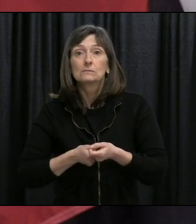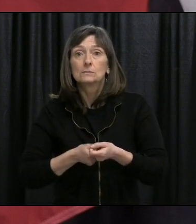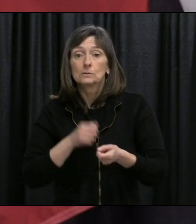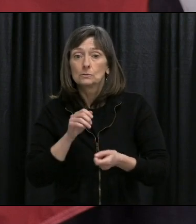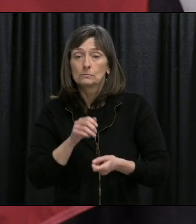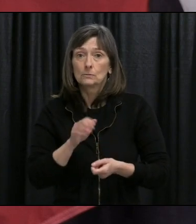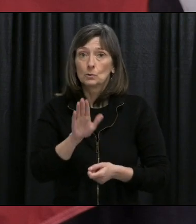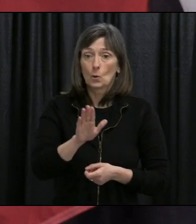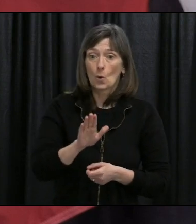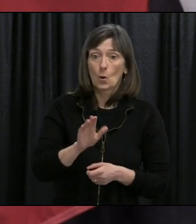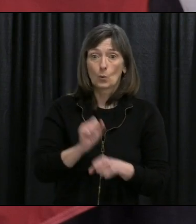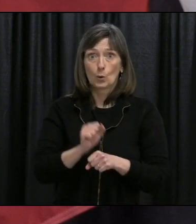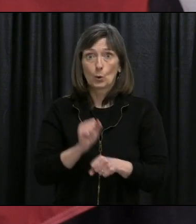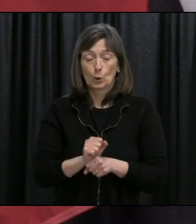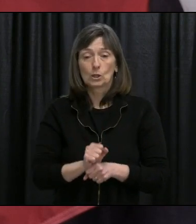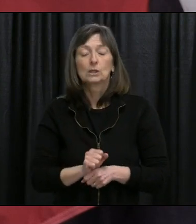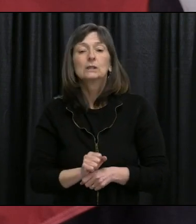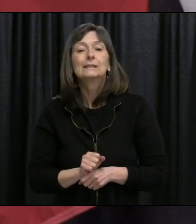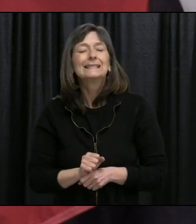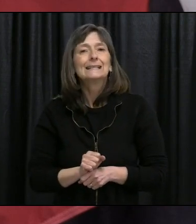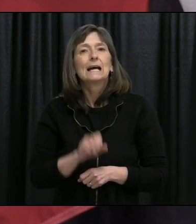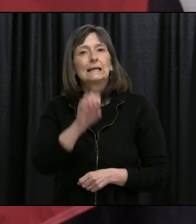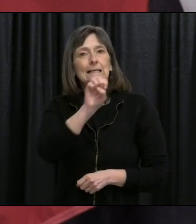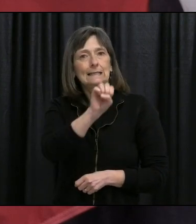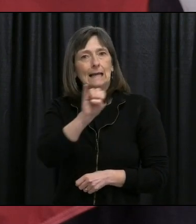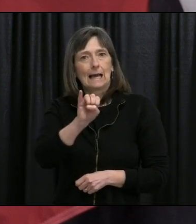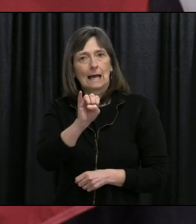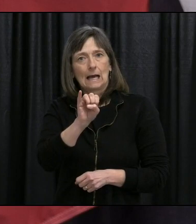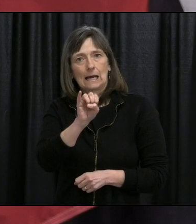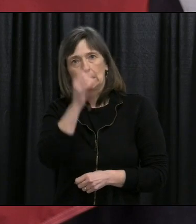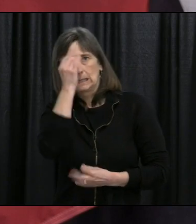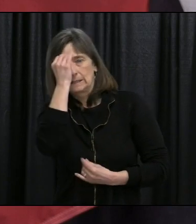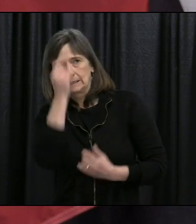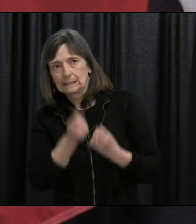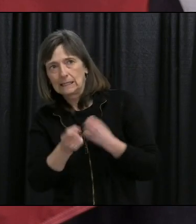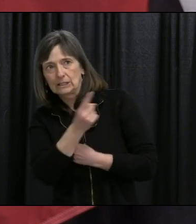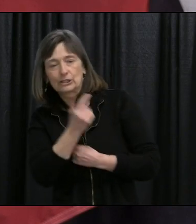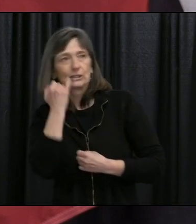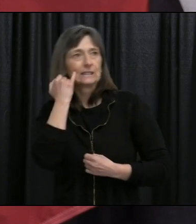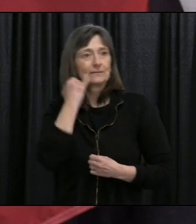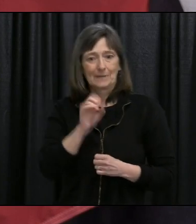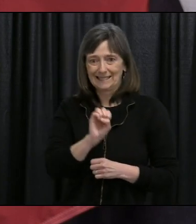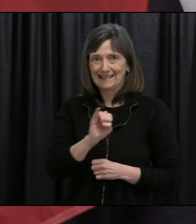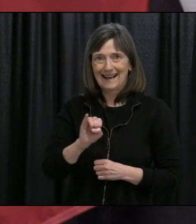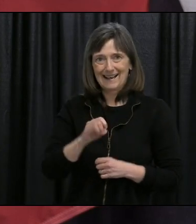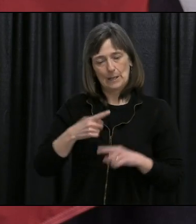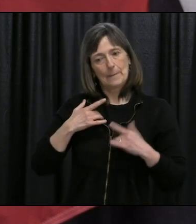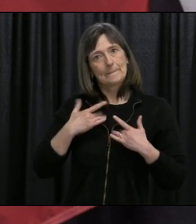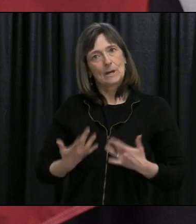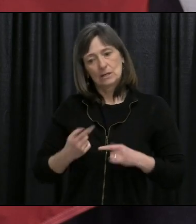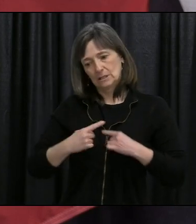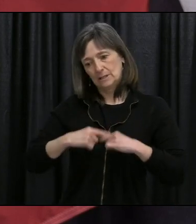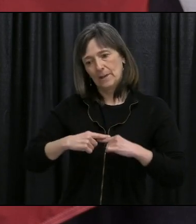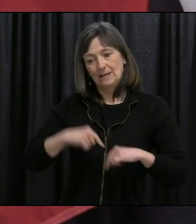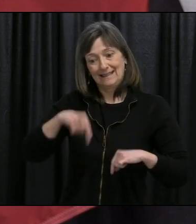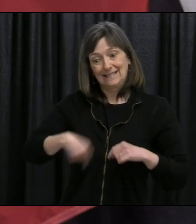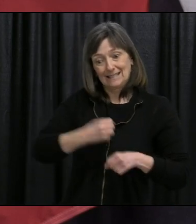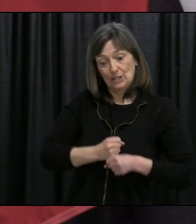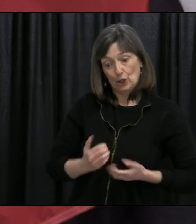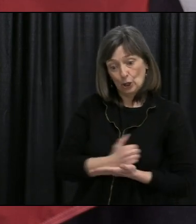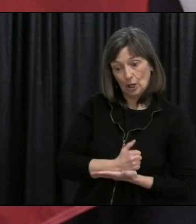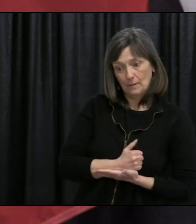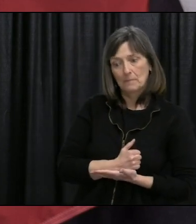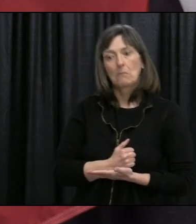your concerns and will change the employment insurance rules. So this means that if you're a fish harvester, you can apply for EI